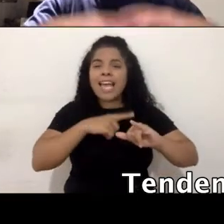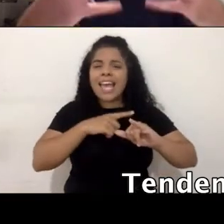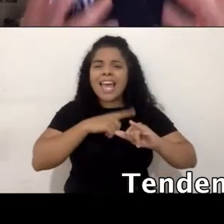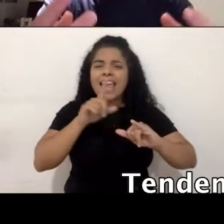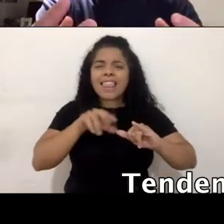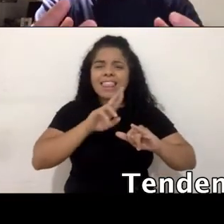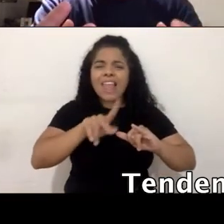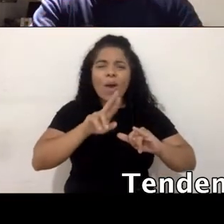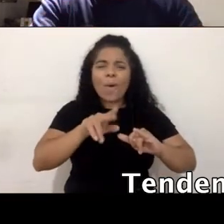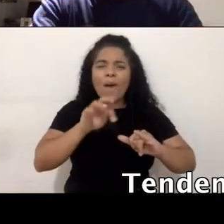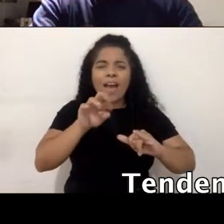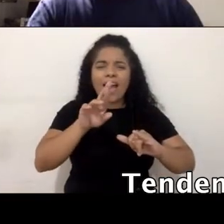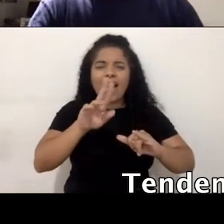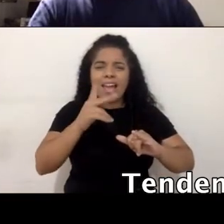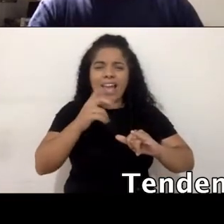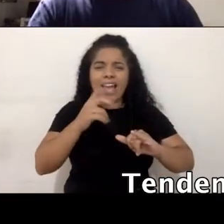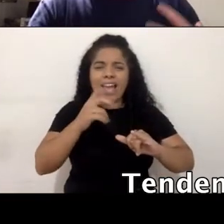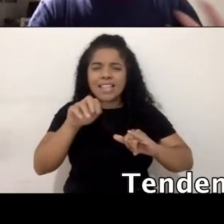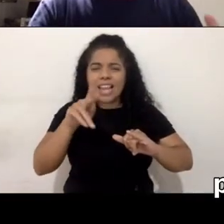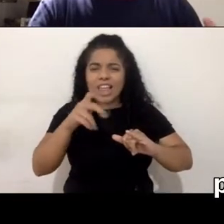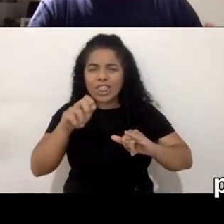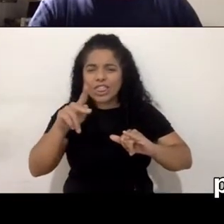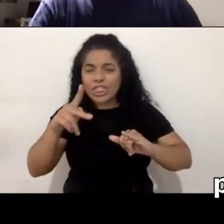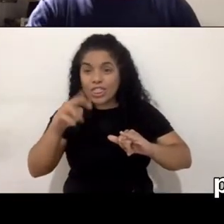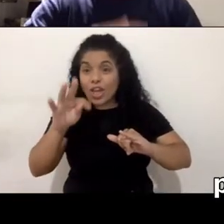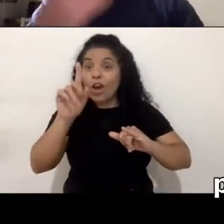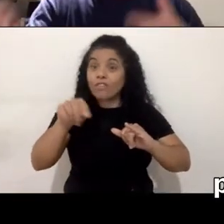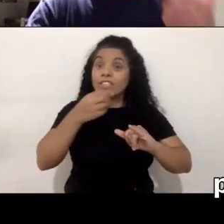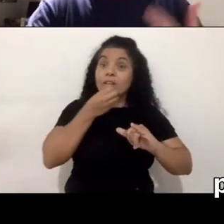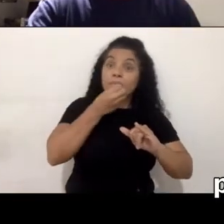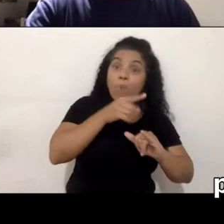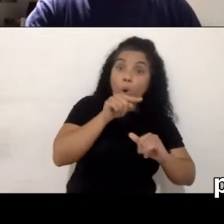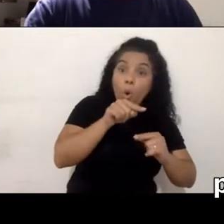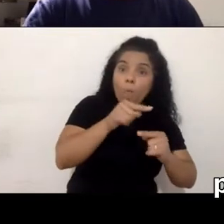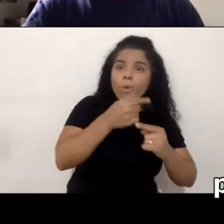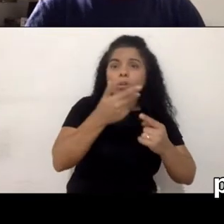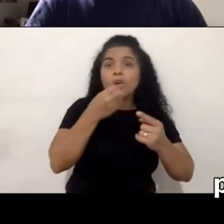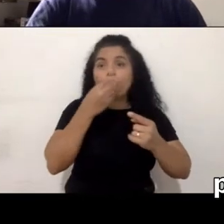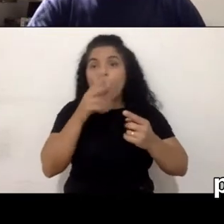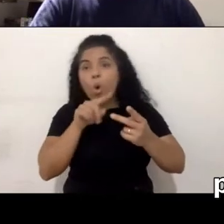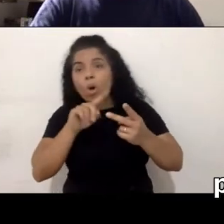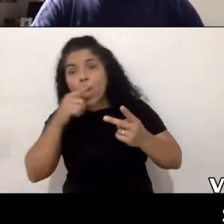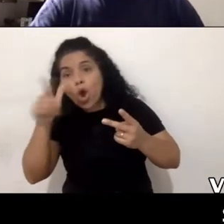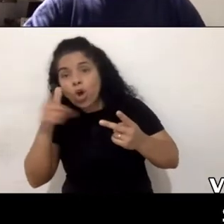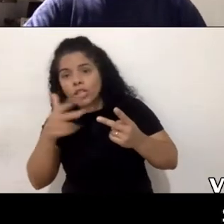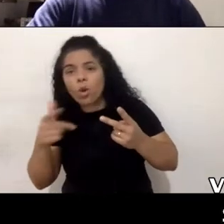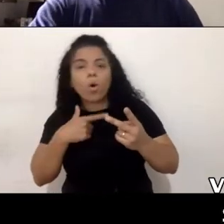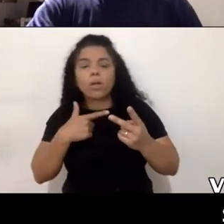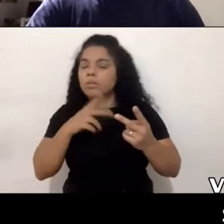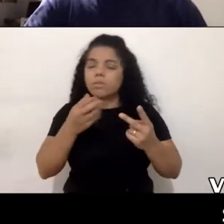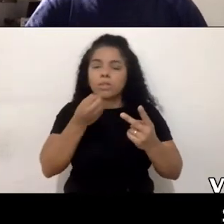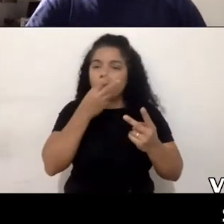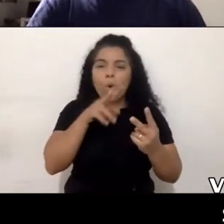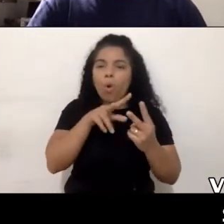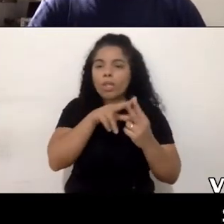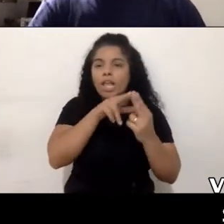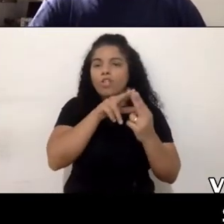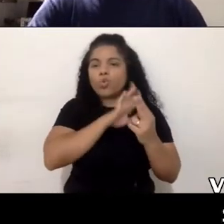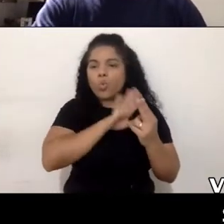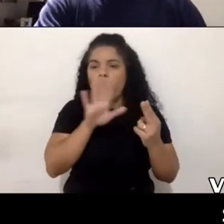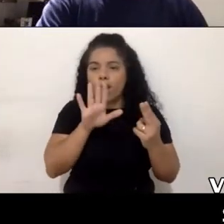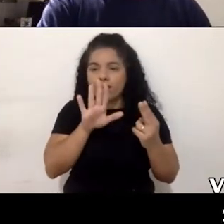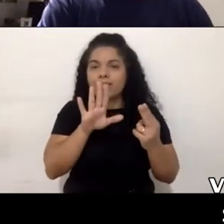at both sides or good at neither, because these are self-reinforcing. Actually, speed and reliability are